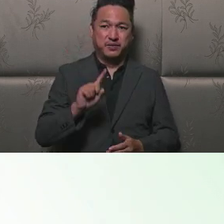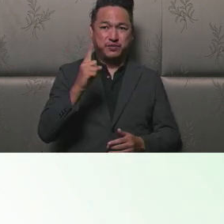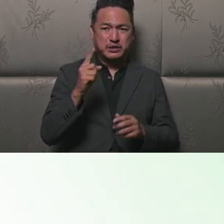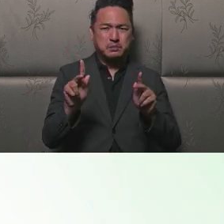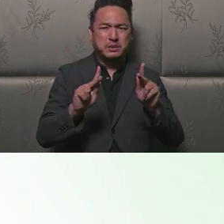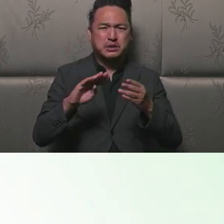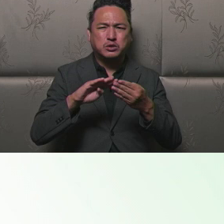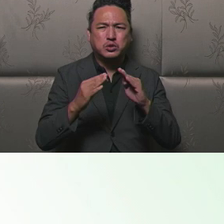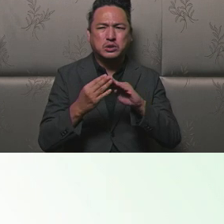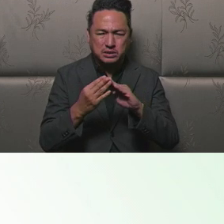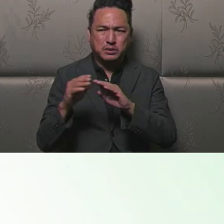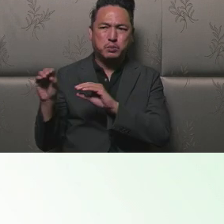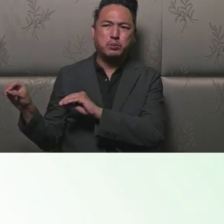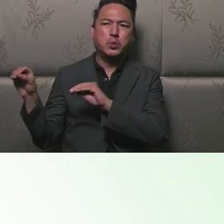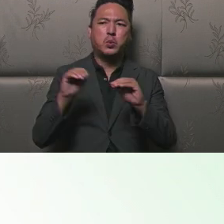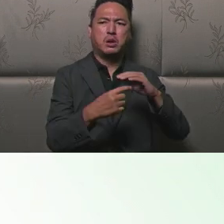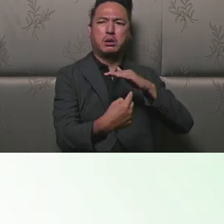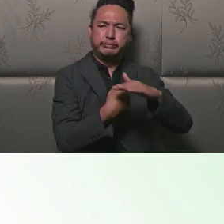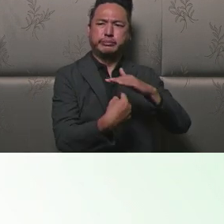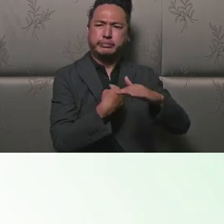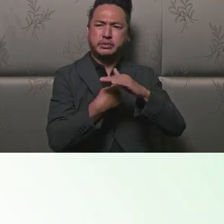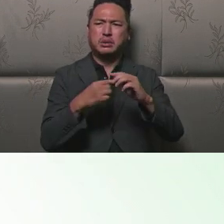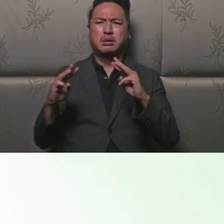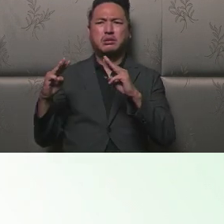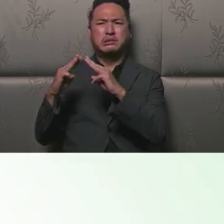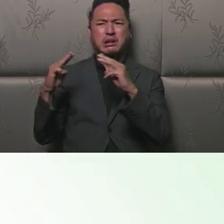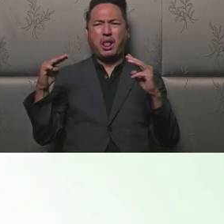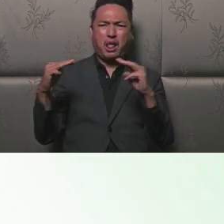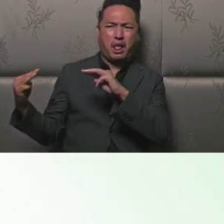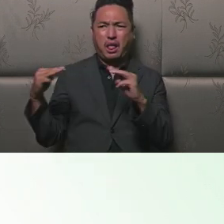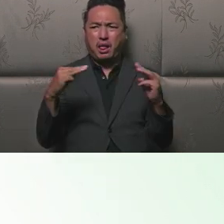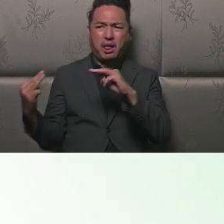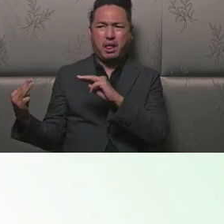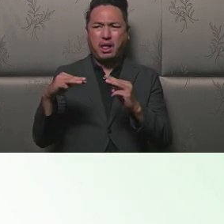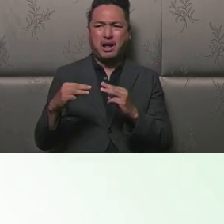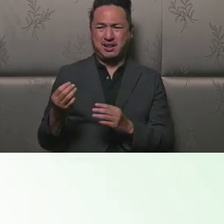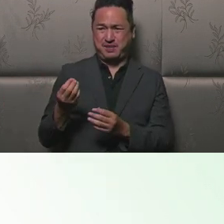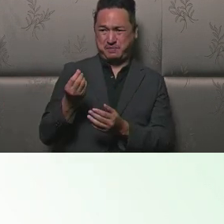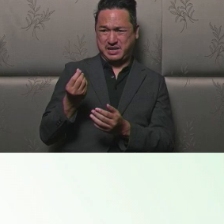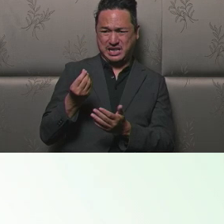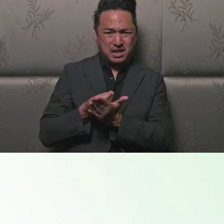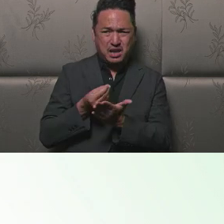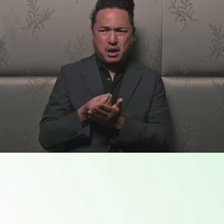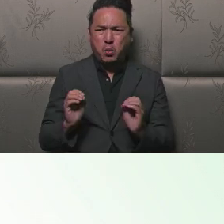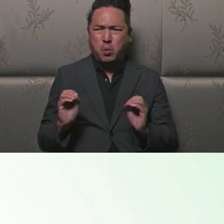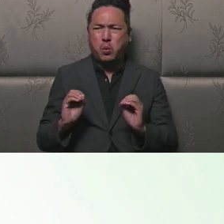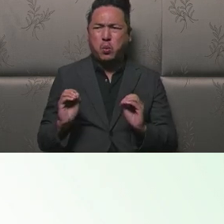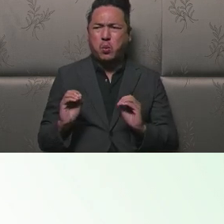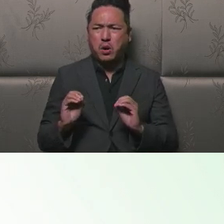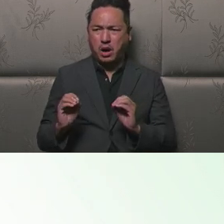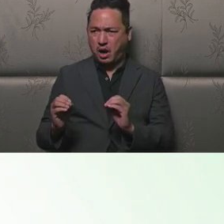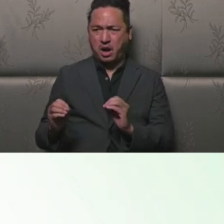one. A lot of times children are working for the parents. They can be one of the main income earners for the